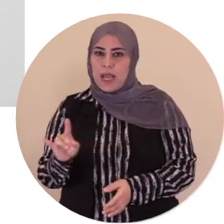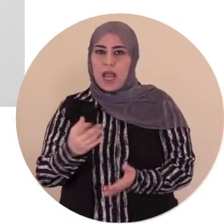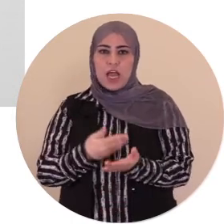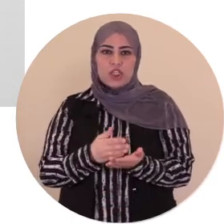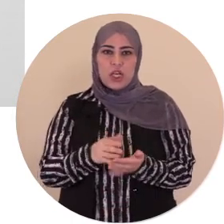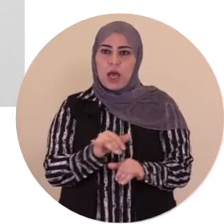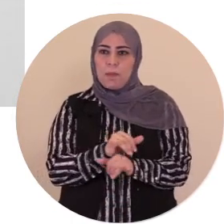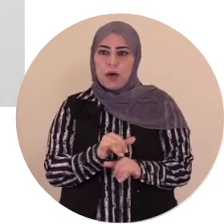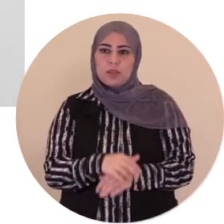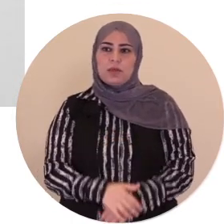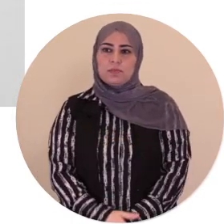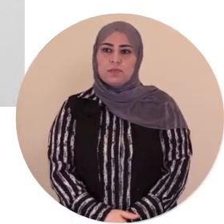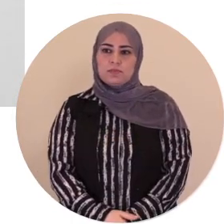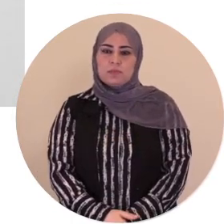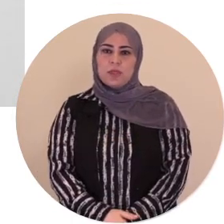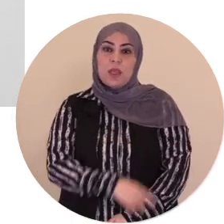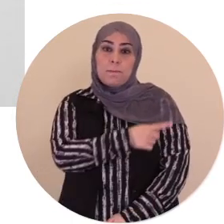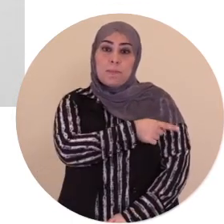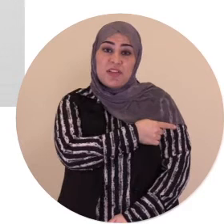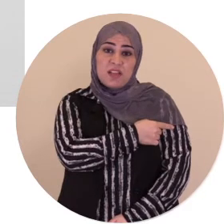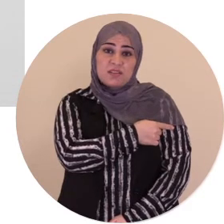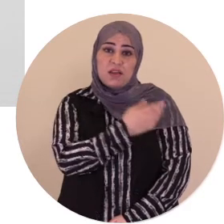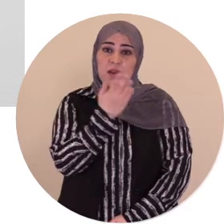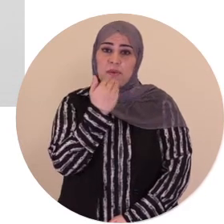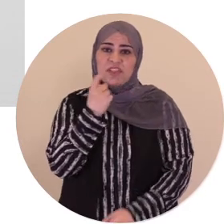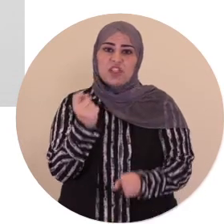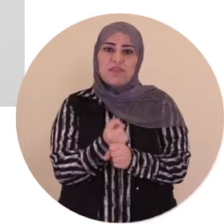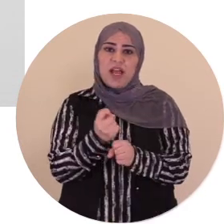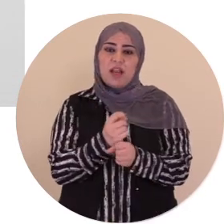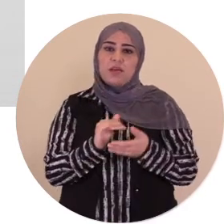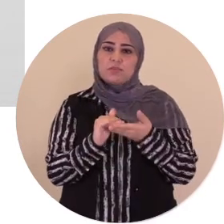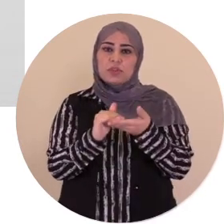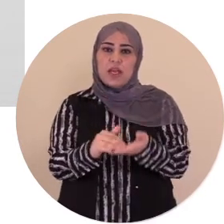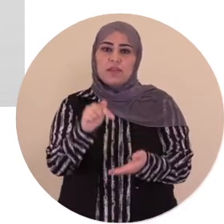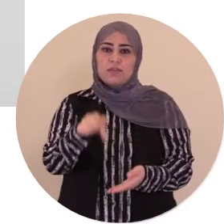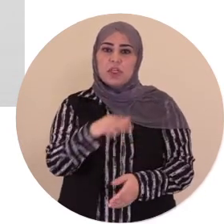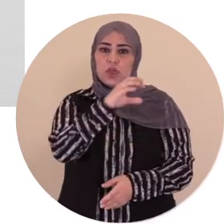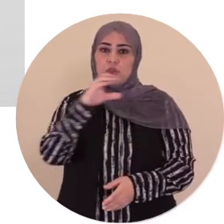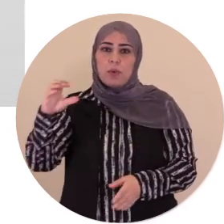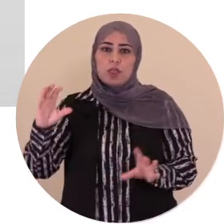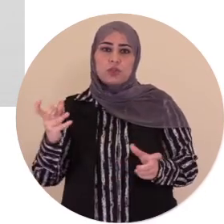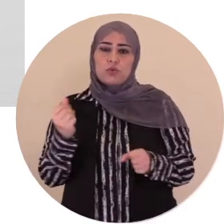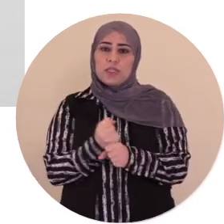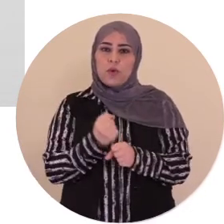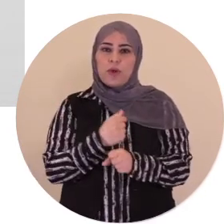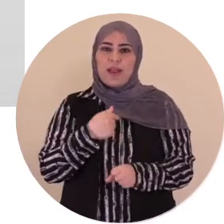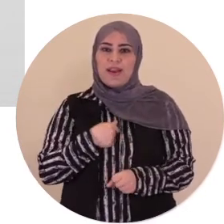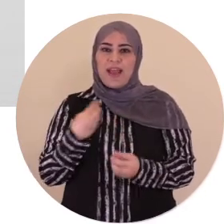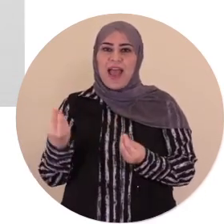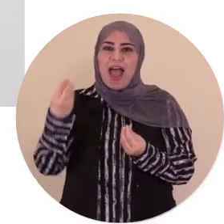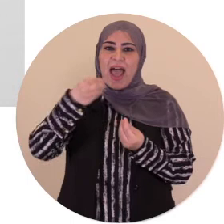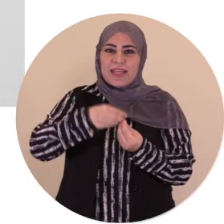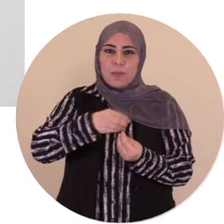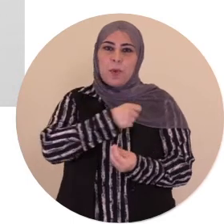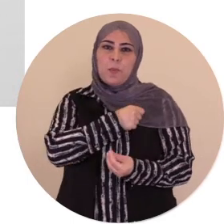So, if there is no modal verb in your sentence, we simply replace the verb to be with either was,